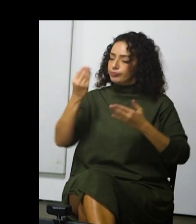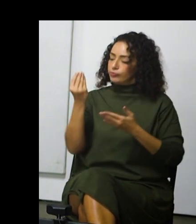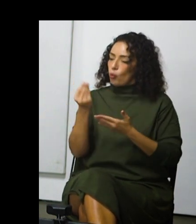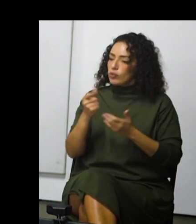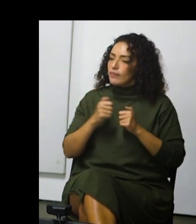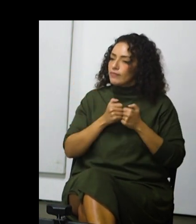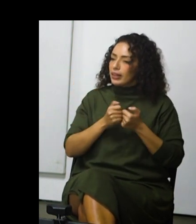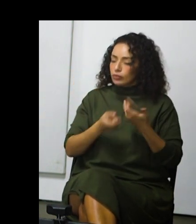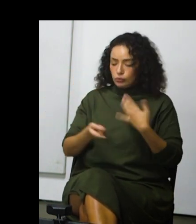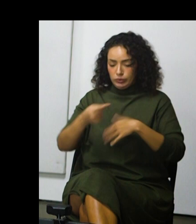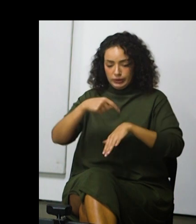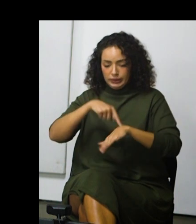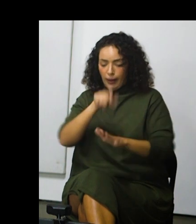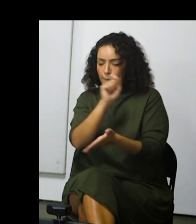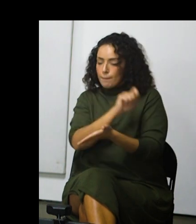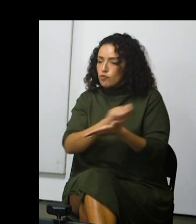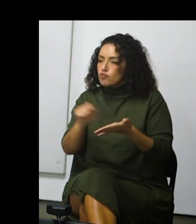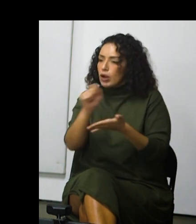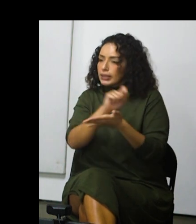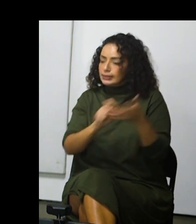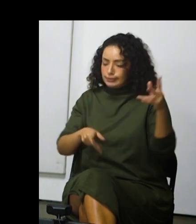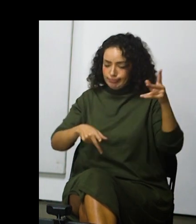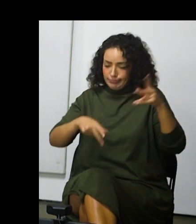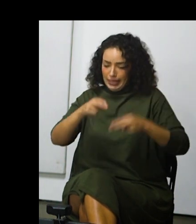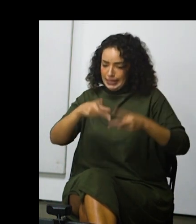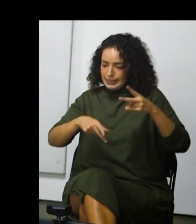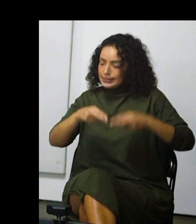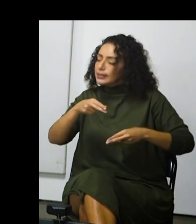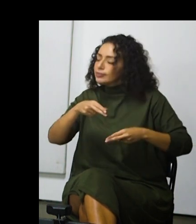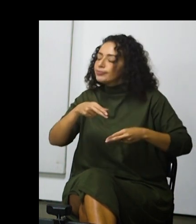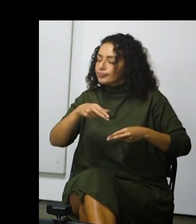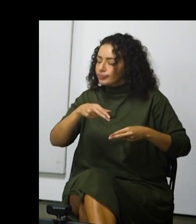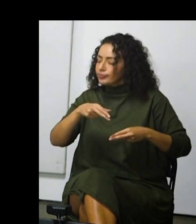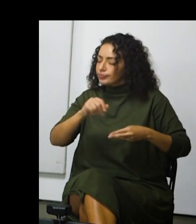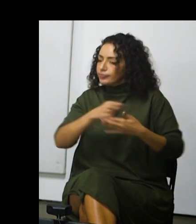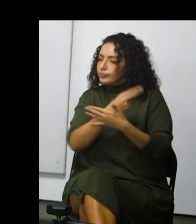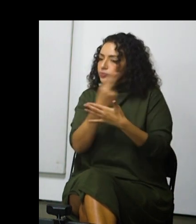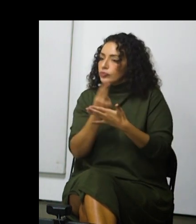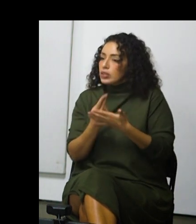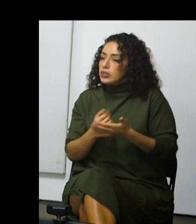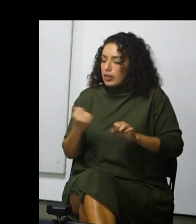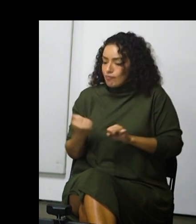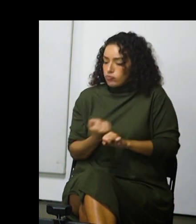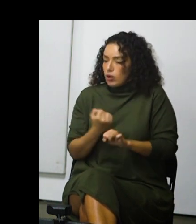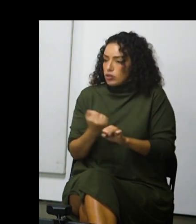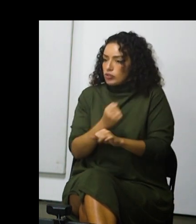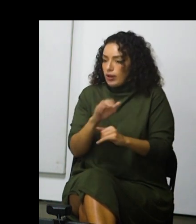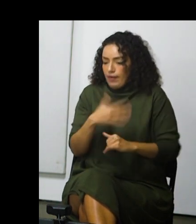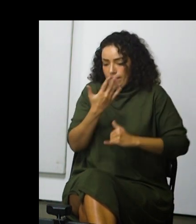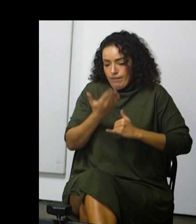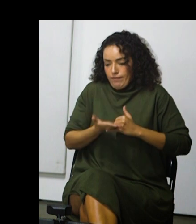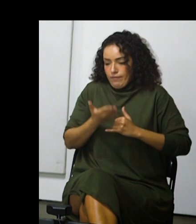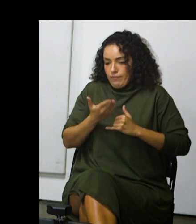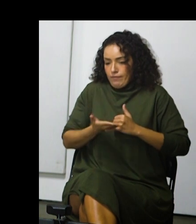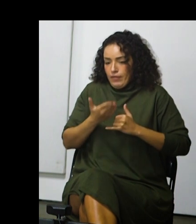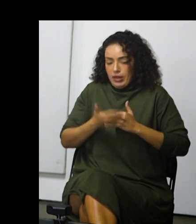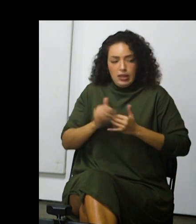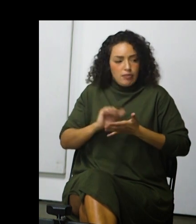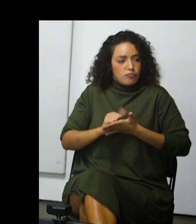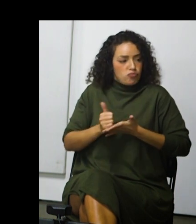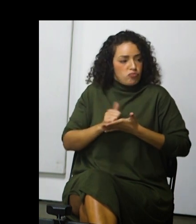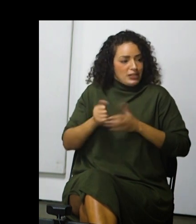value, time, writing, editing, and design and production, and then finally press and